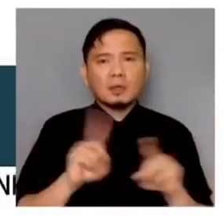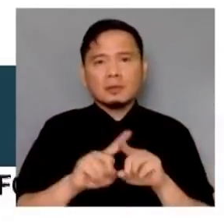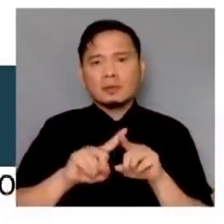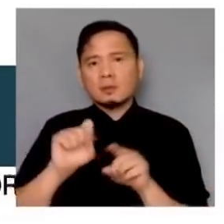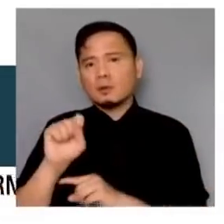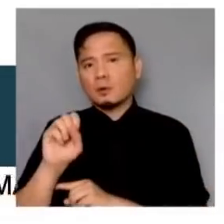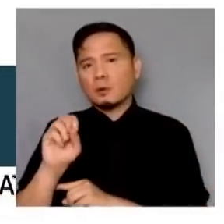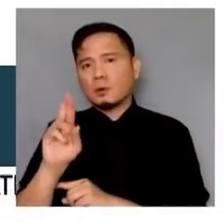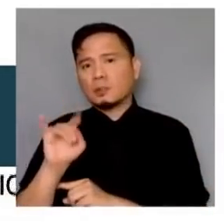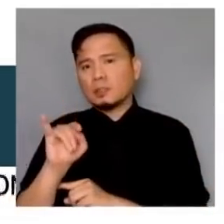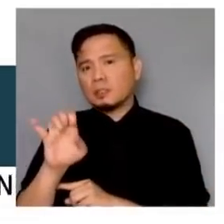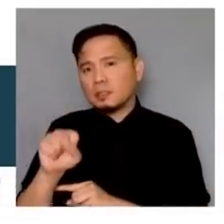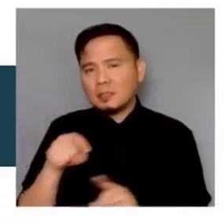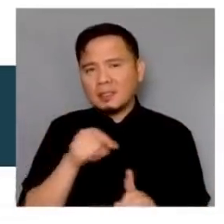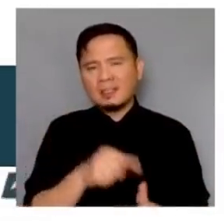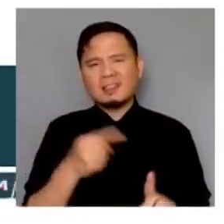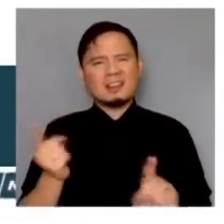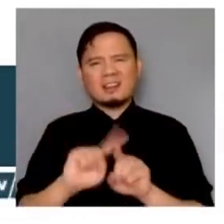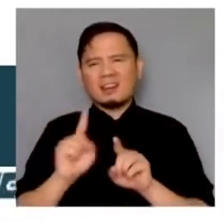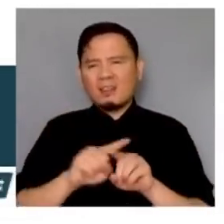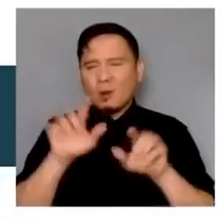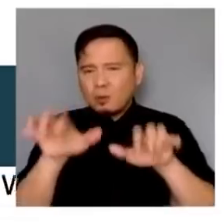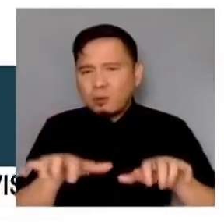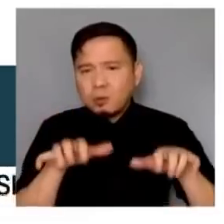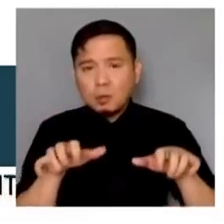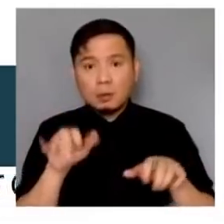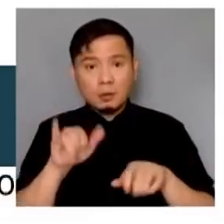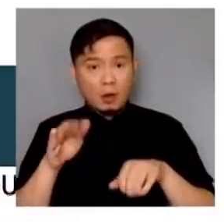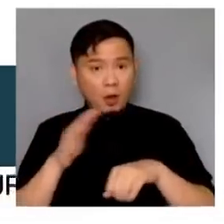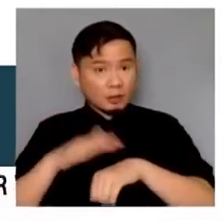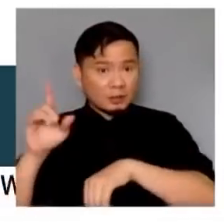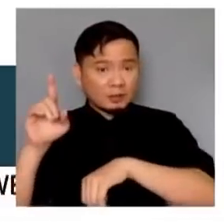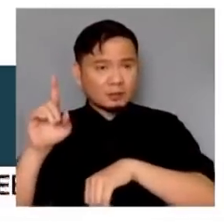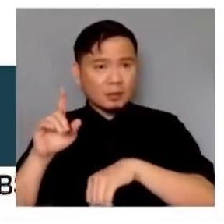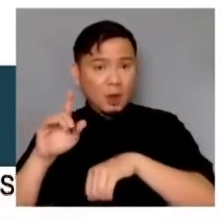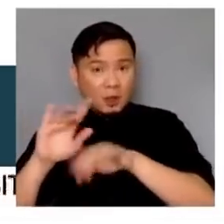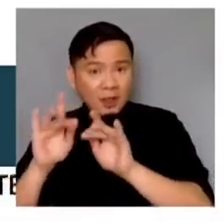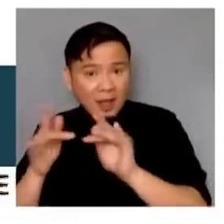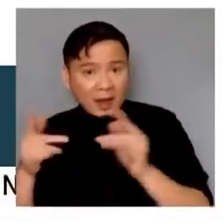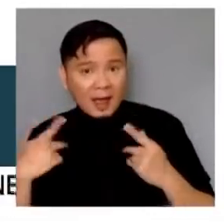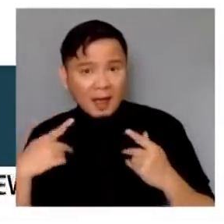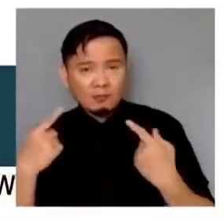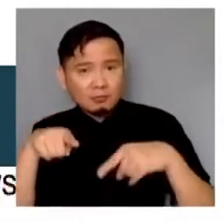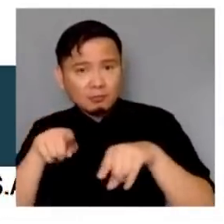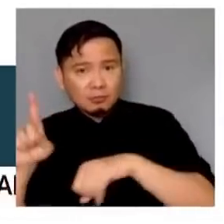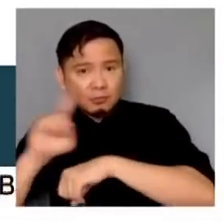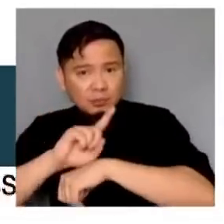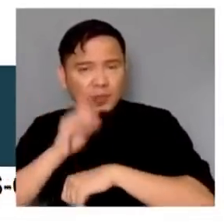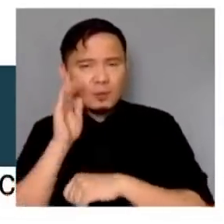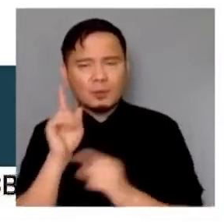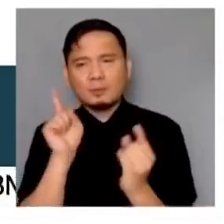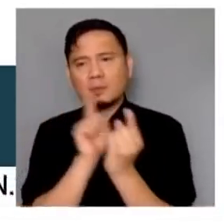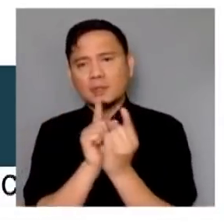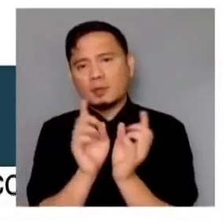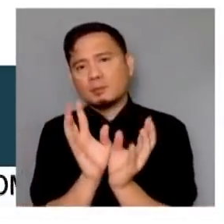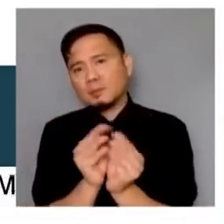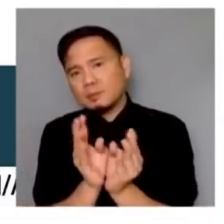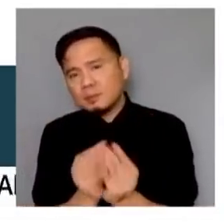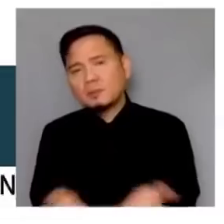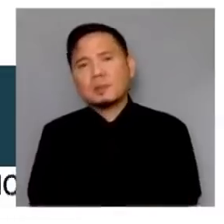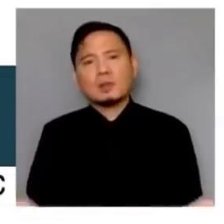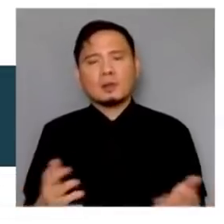activities, and during the days na wala, he would go online and meet his group or grant interviews.